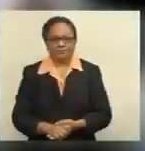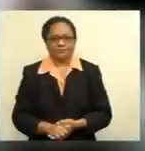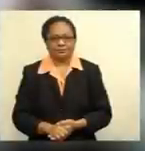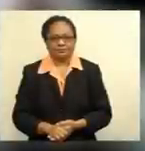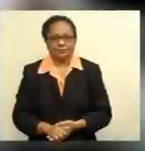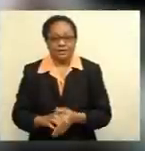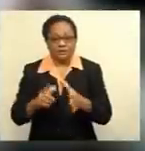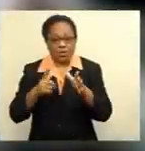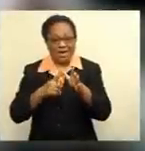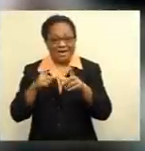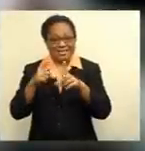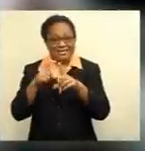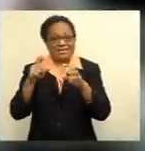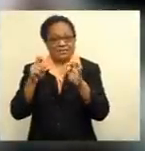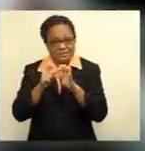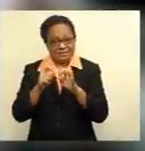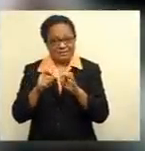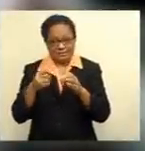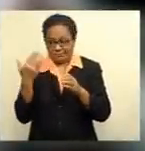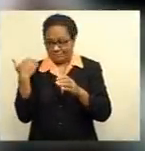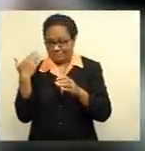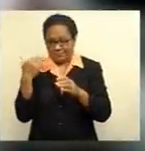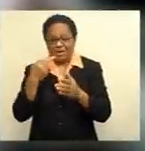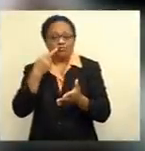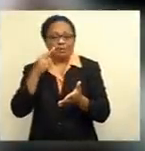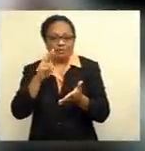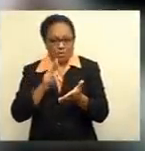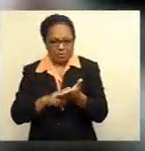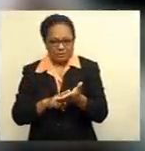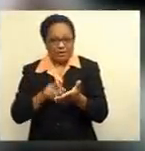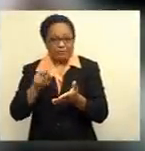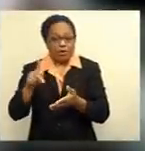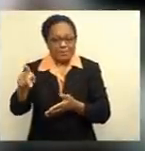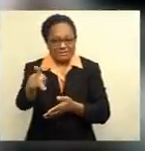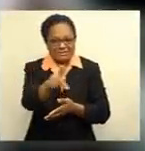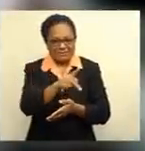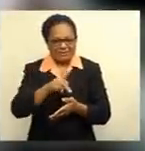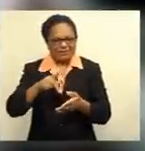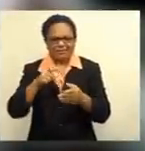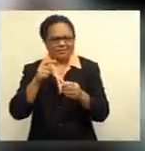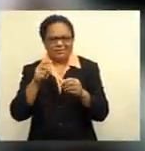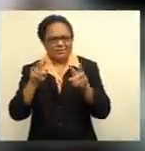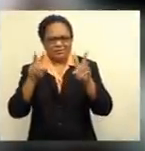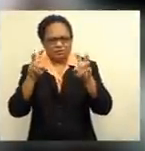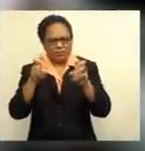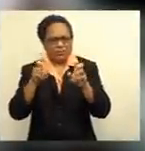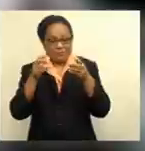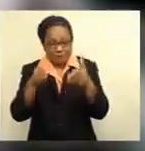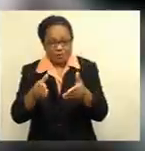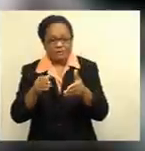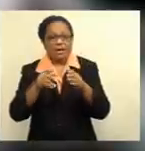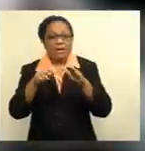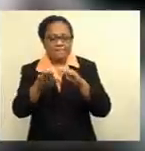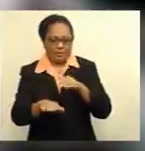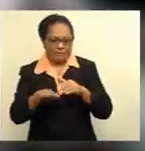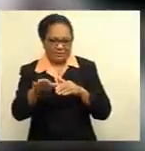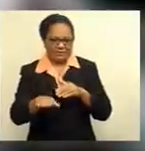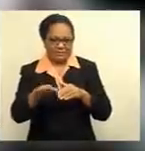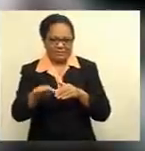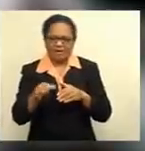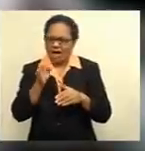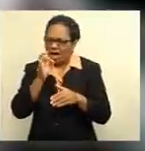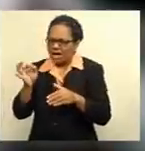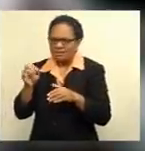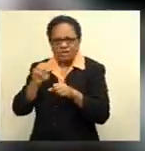ADB has recently done a report for Pacific on poverty. How has COVID-19 affected